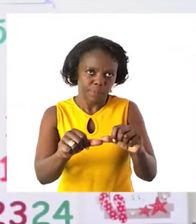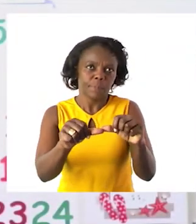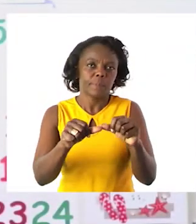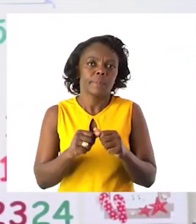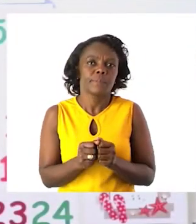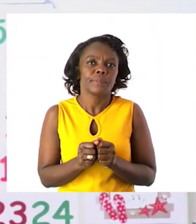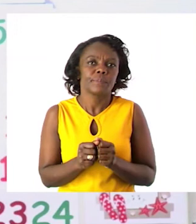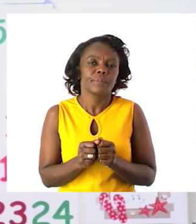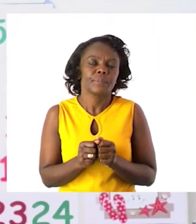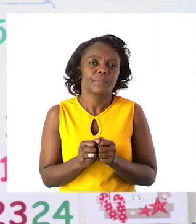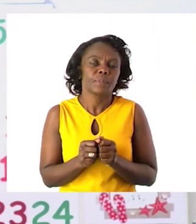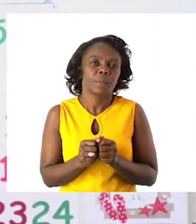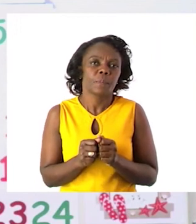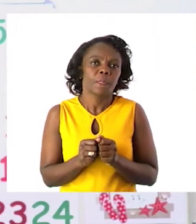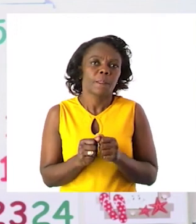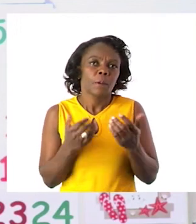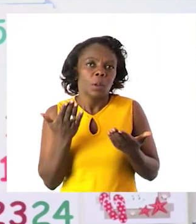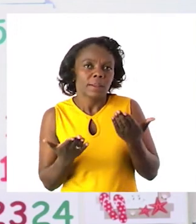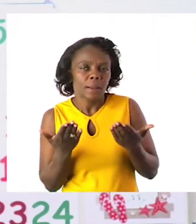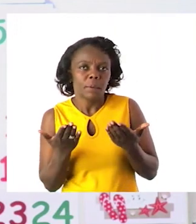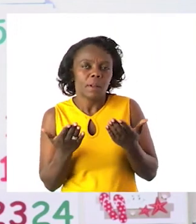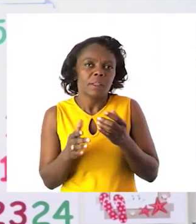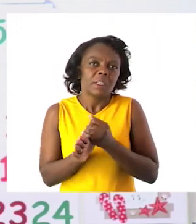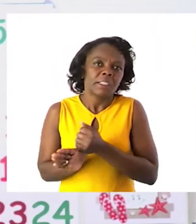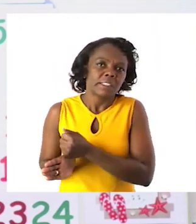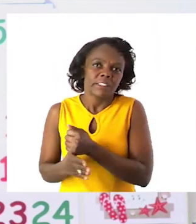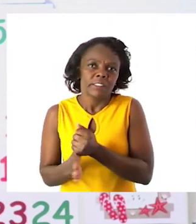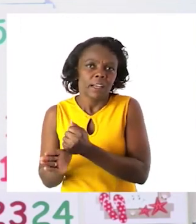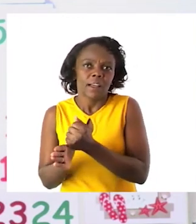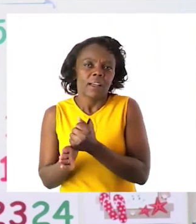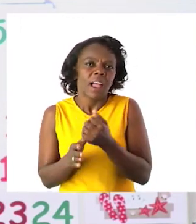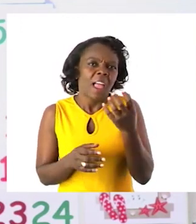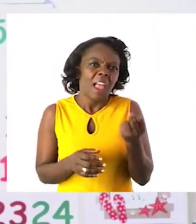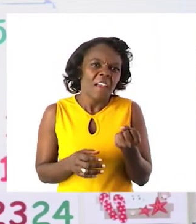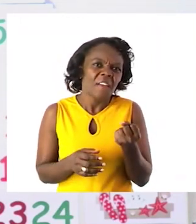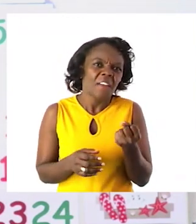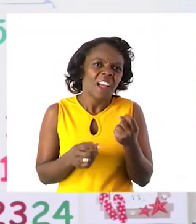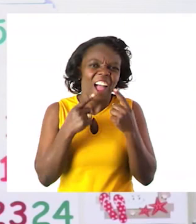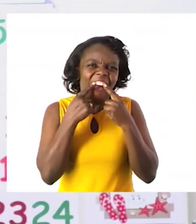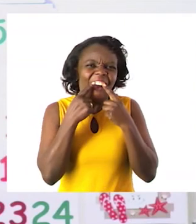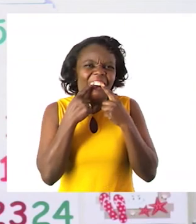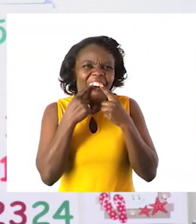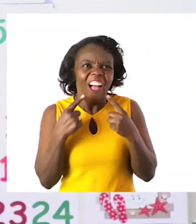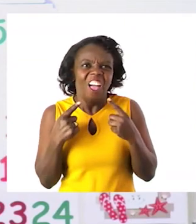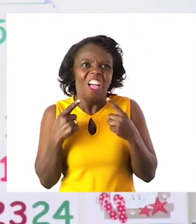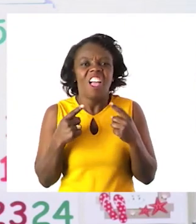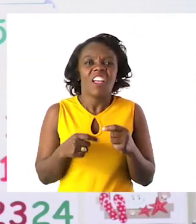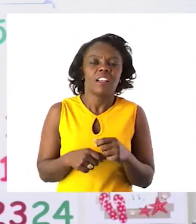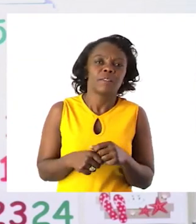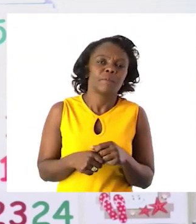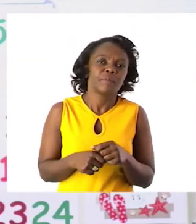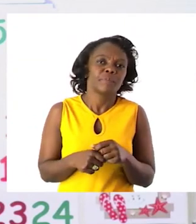the shark has sharp teeth. We have a shark there on the pictures, so I've chosen